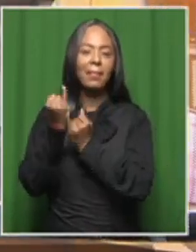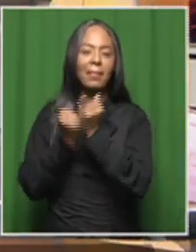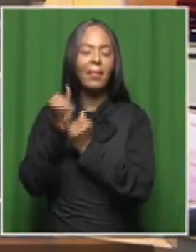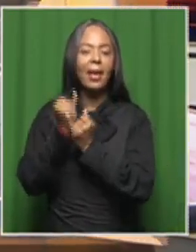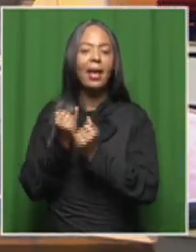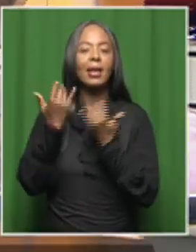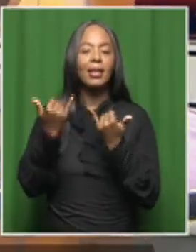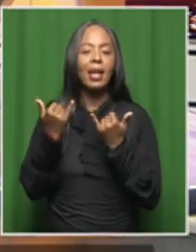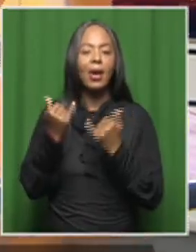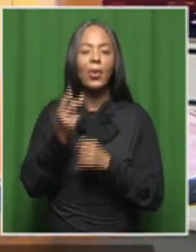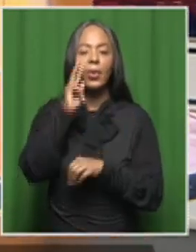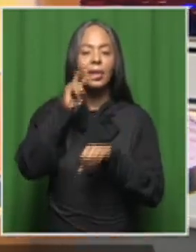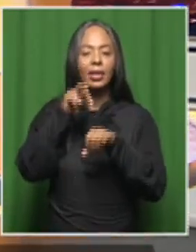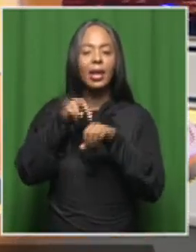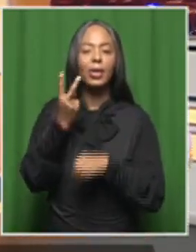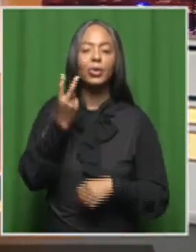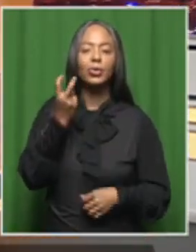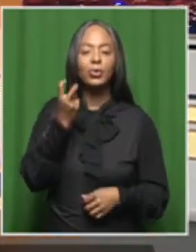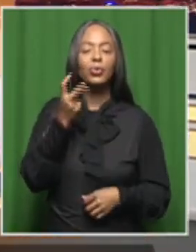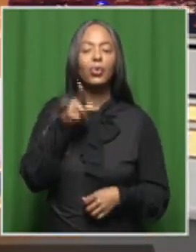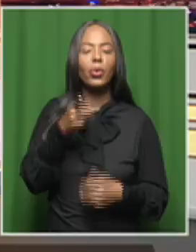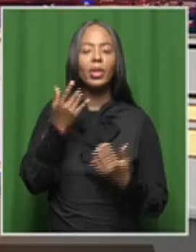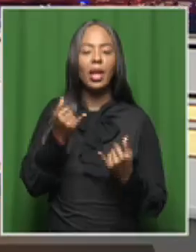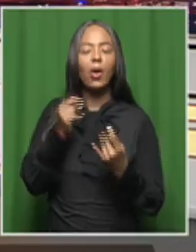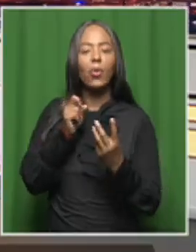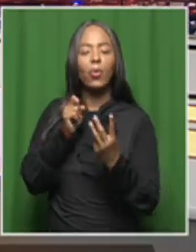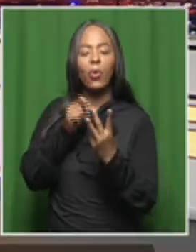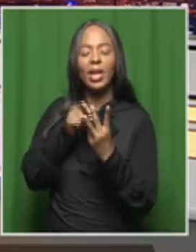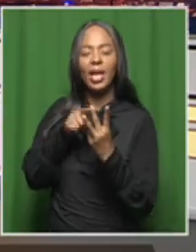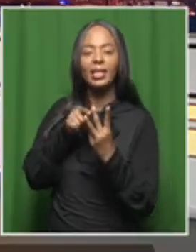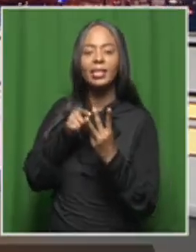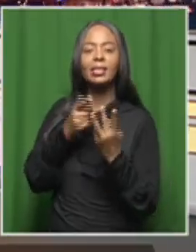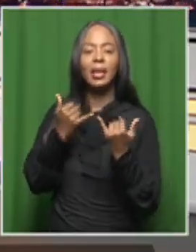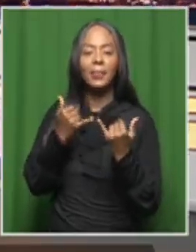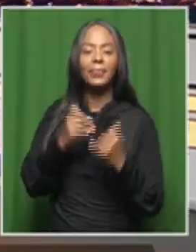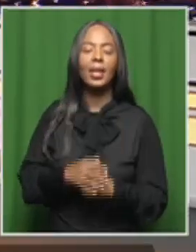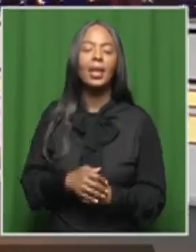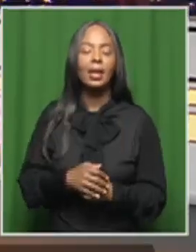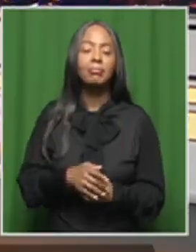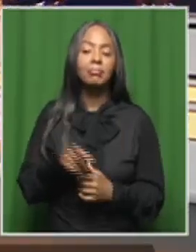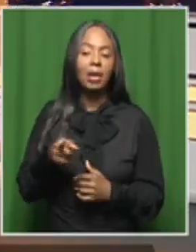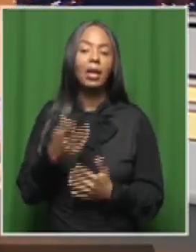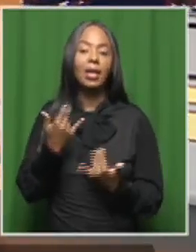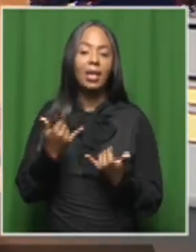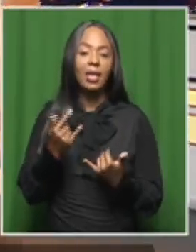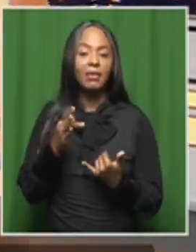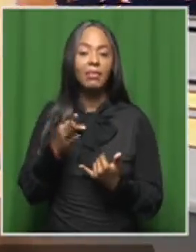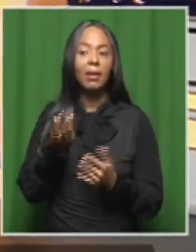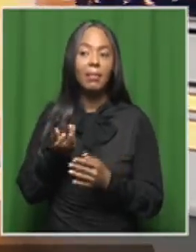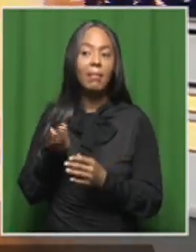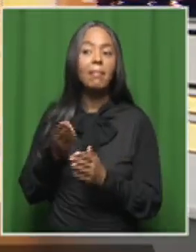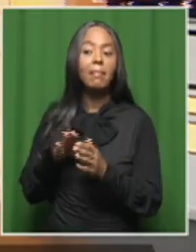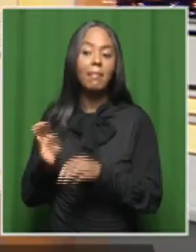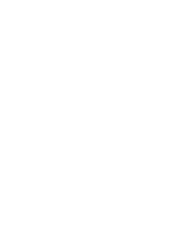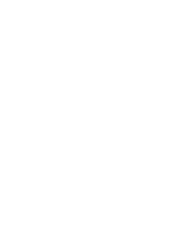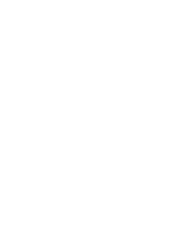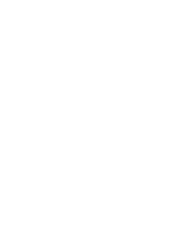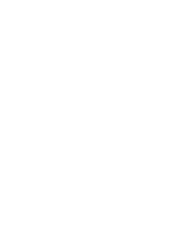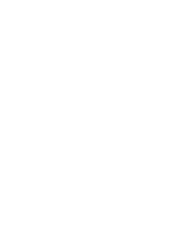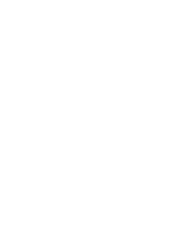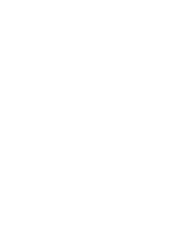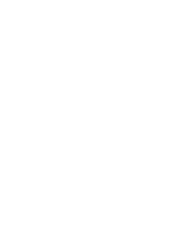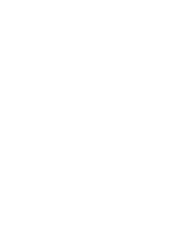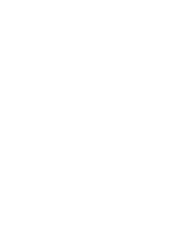2 wickets from Australia. And he's saying he's backing our bowlers to get the job done, and then the batters will have to also step up to the plate.